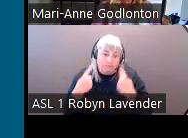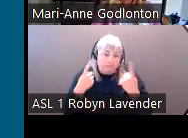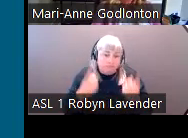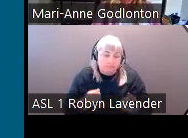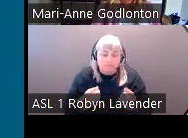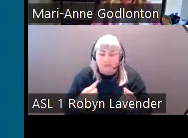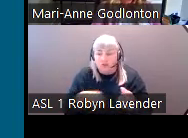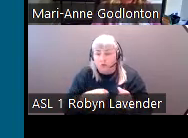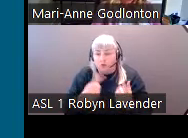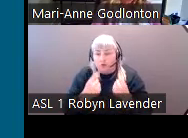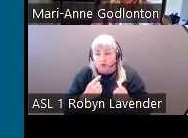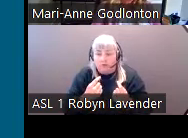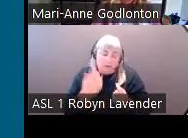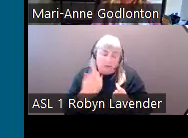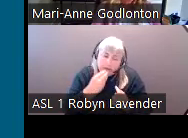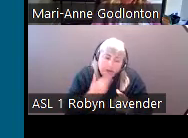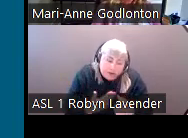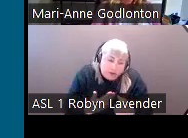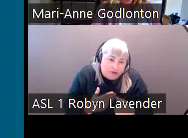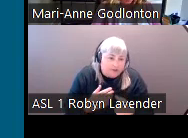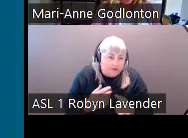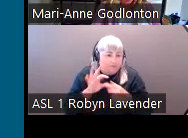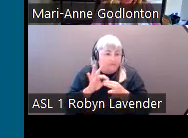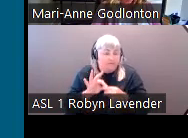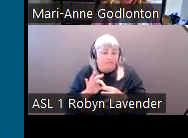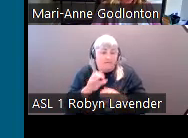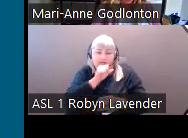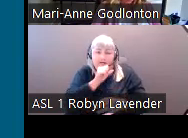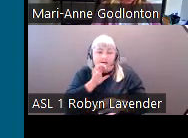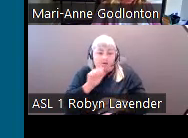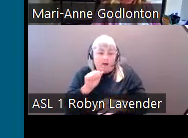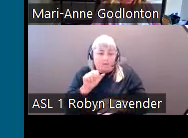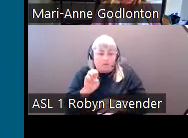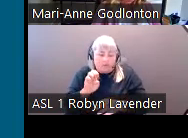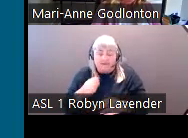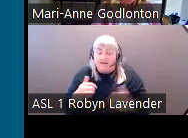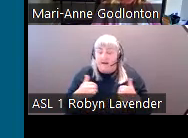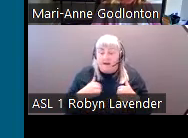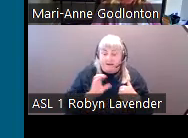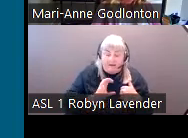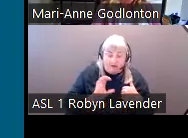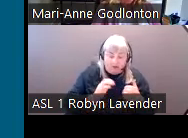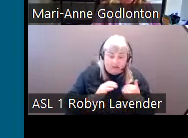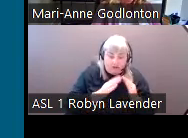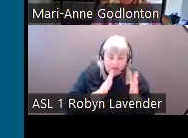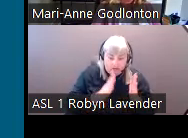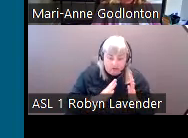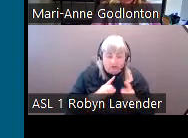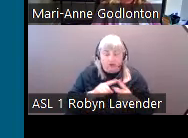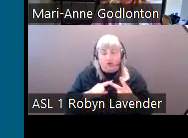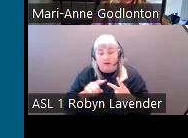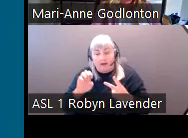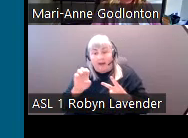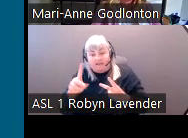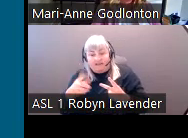we're doing a pretty good job in terms of elder abuse. We have a shelter here in Calgary, and we also have one in Edmonton.